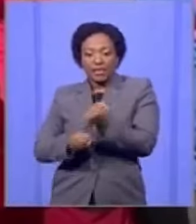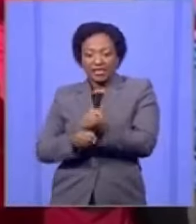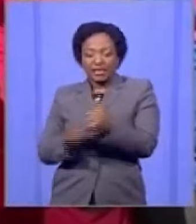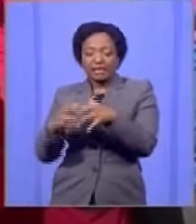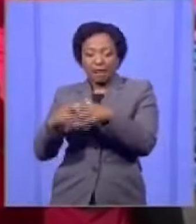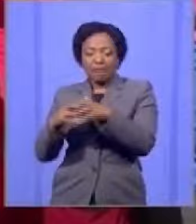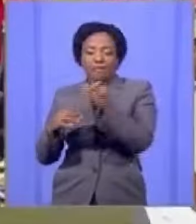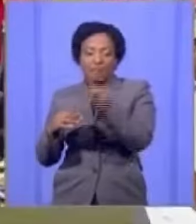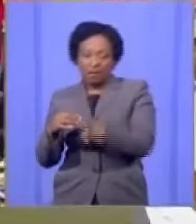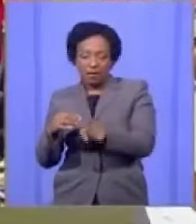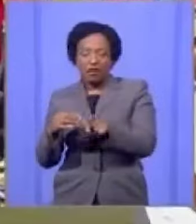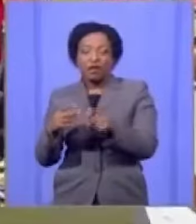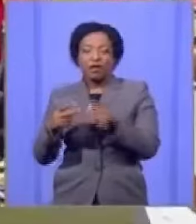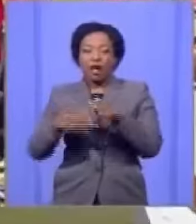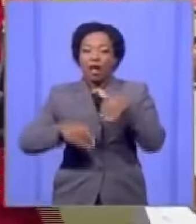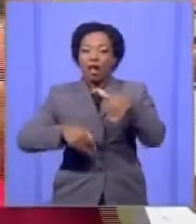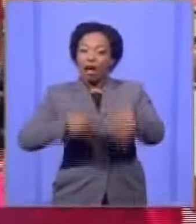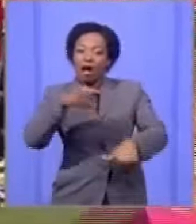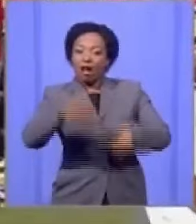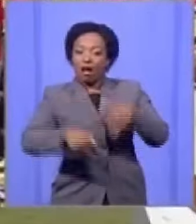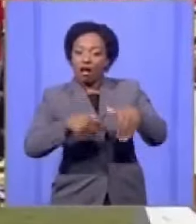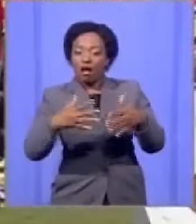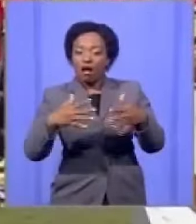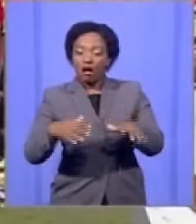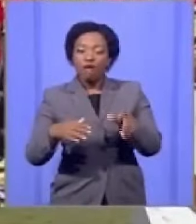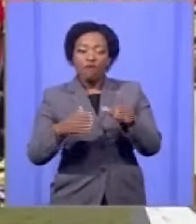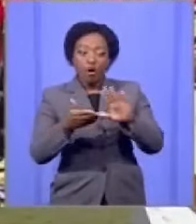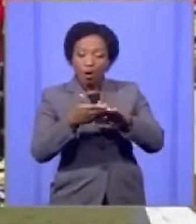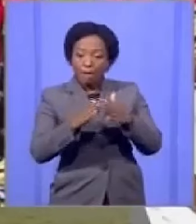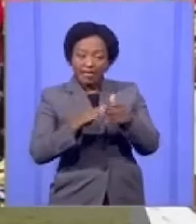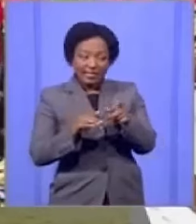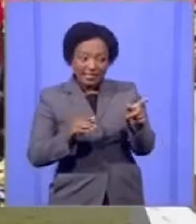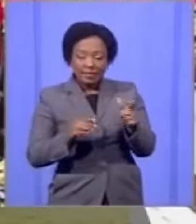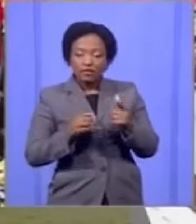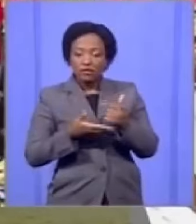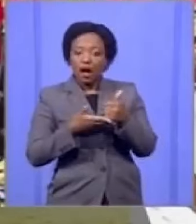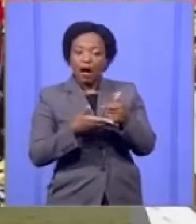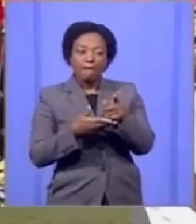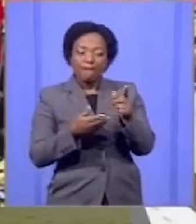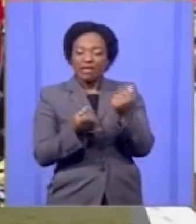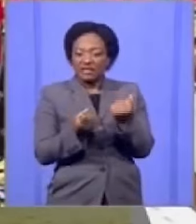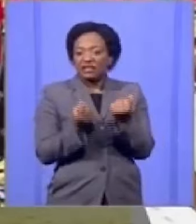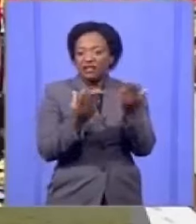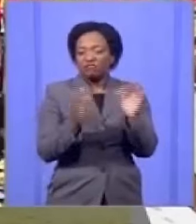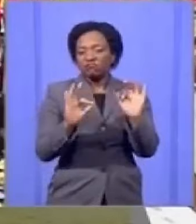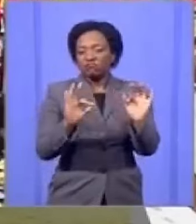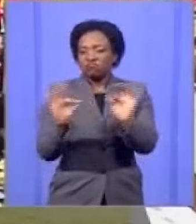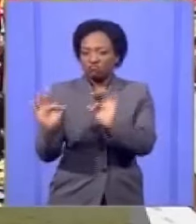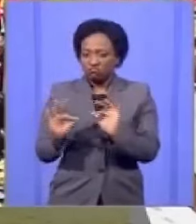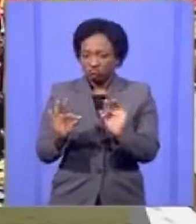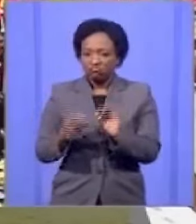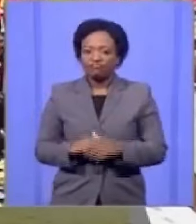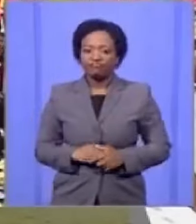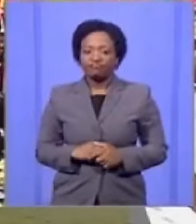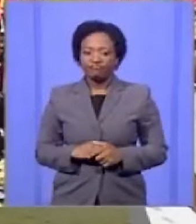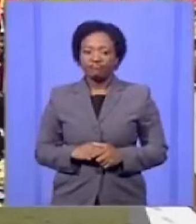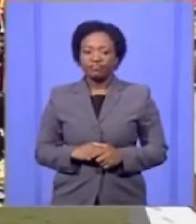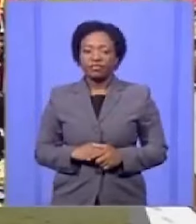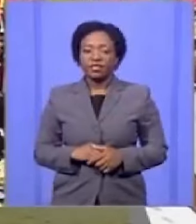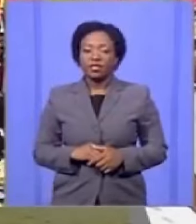tshwanetse go obamela maikarabelo a yona a manaane tlhabololo ya baagi mo dikgaolong tse e dirang mo go tsona. Government of